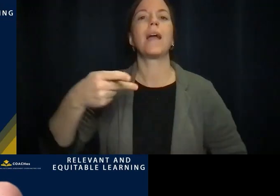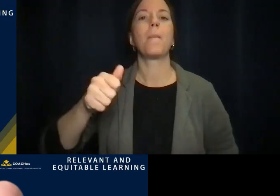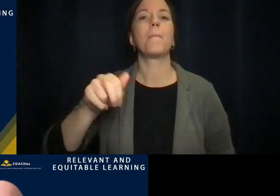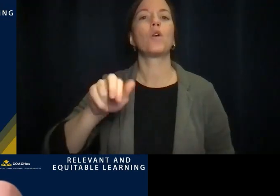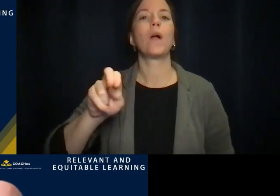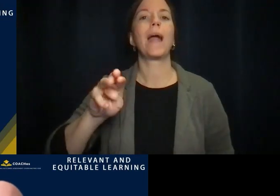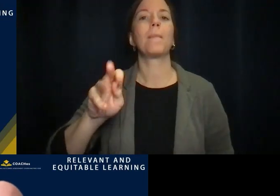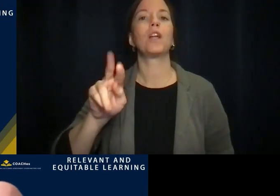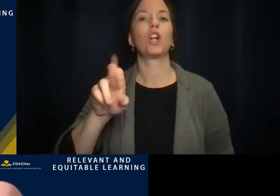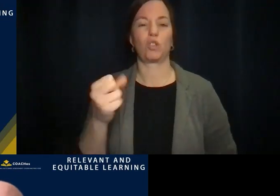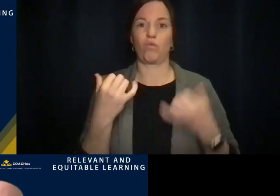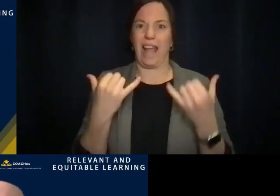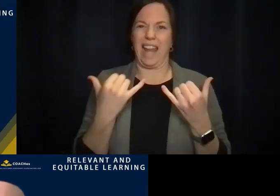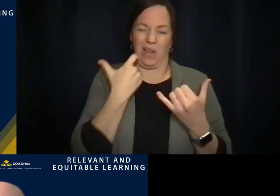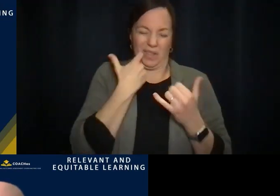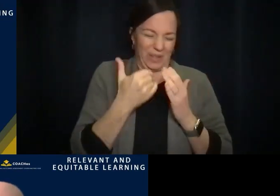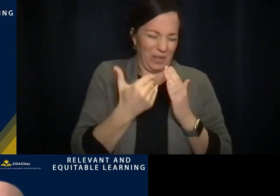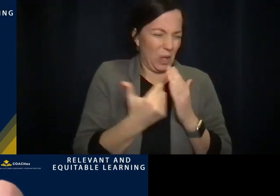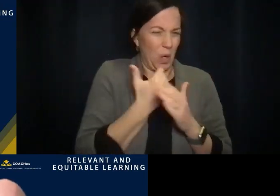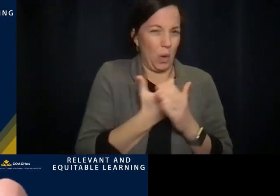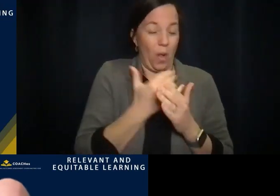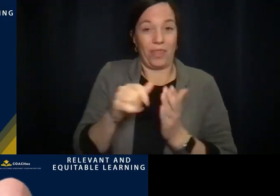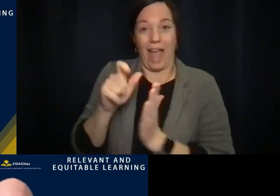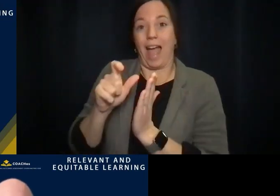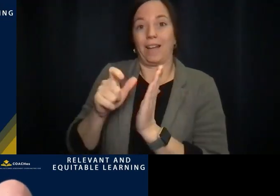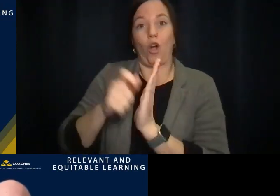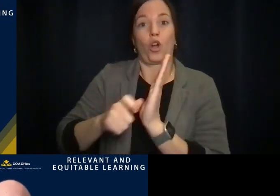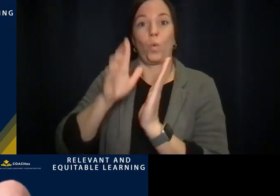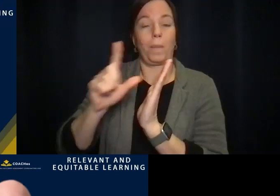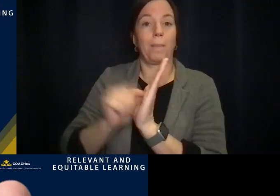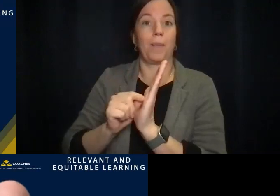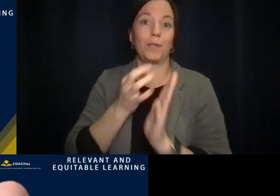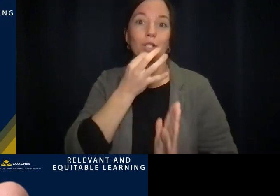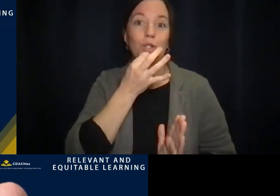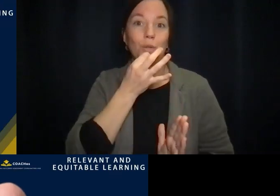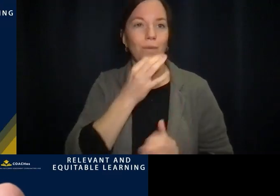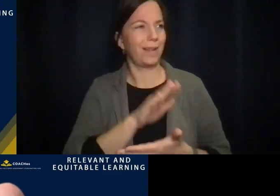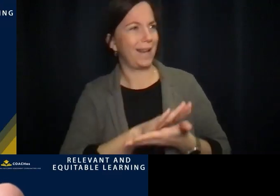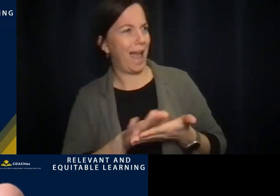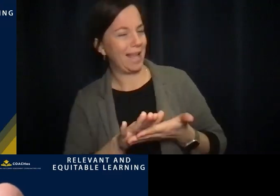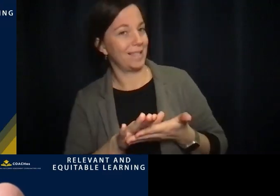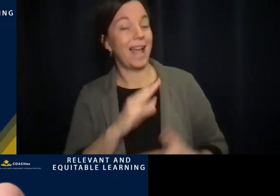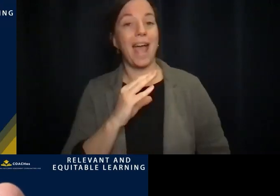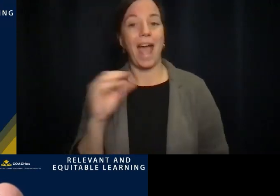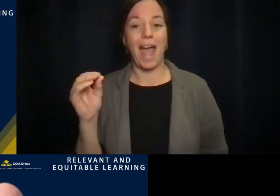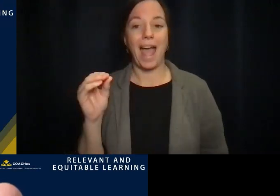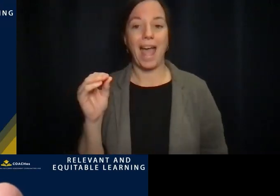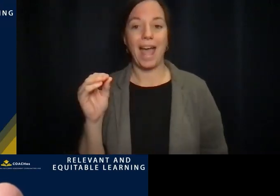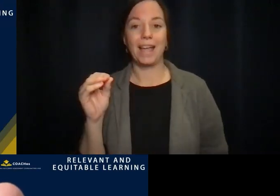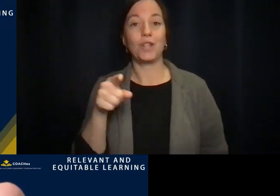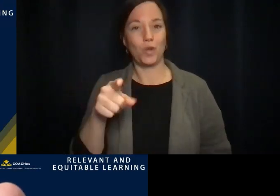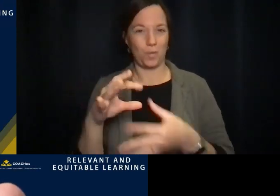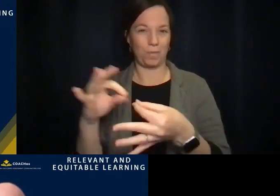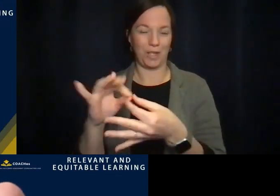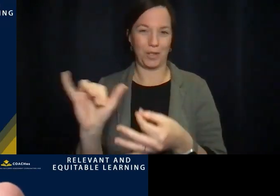very infancy stages of that. That article will be published out pretty soon. And so, nice. And then as you alluded to, as one